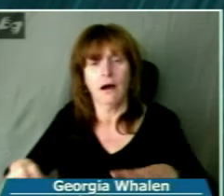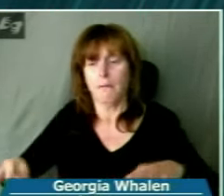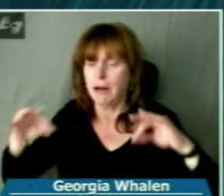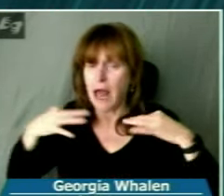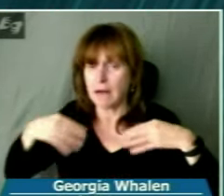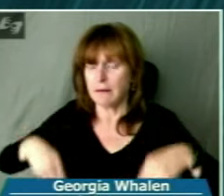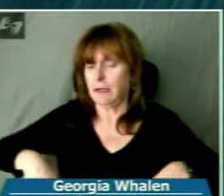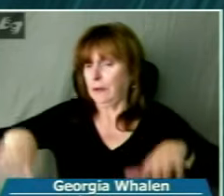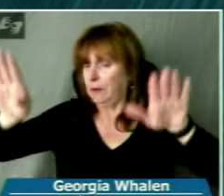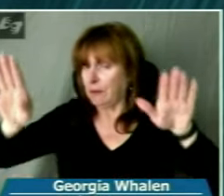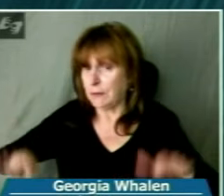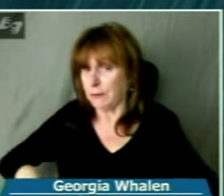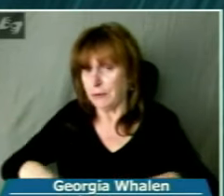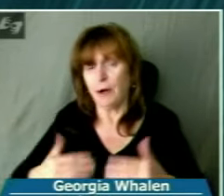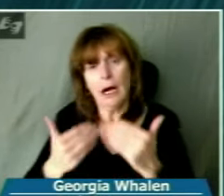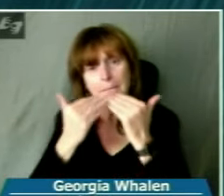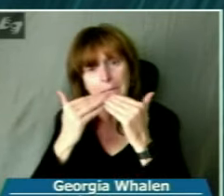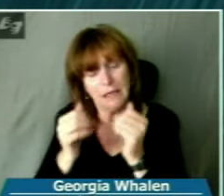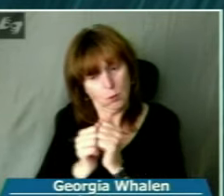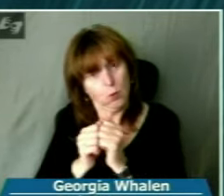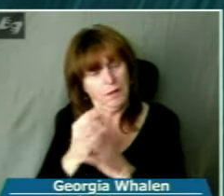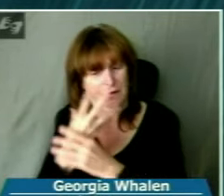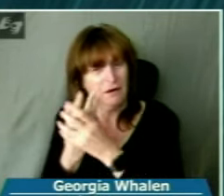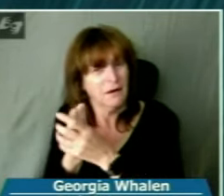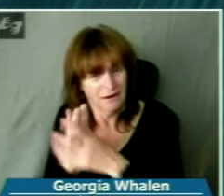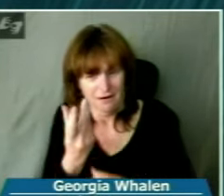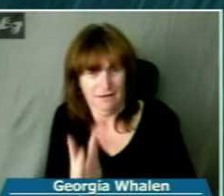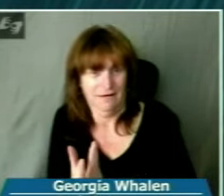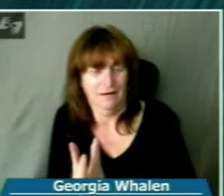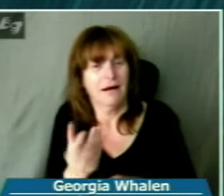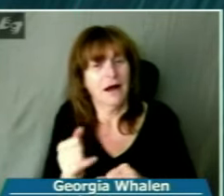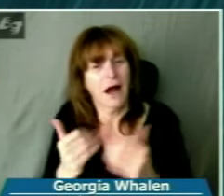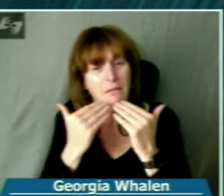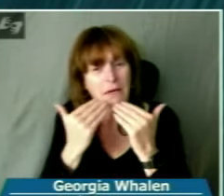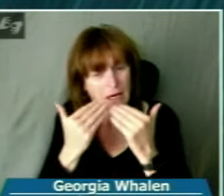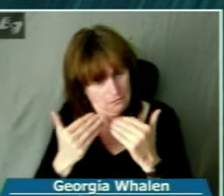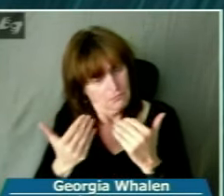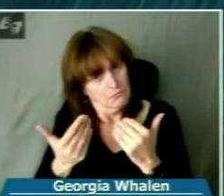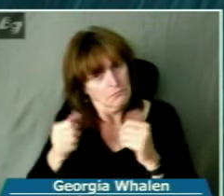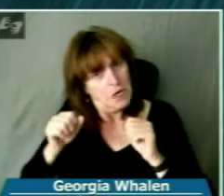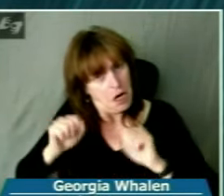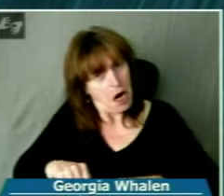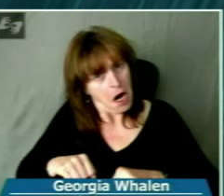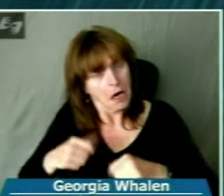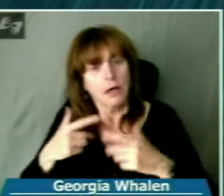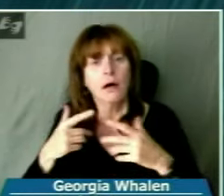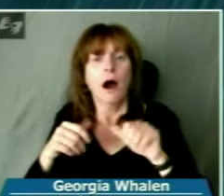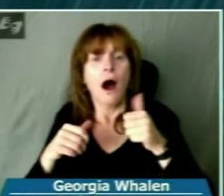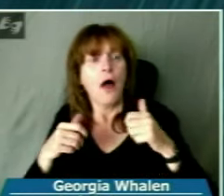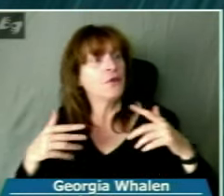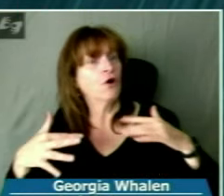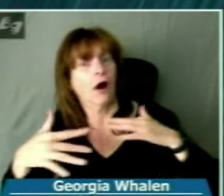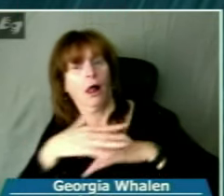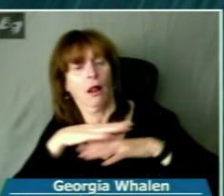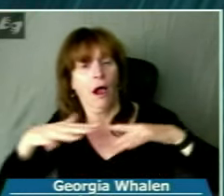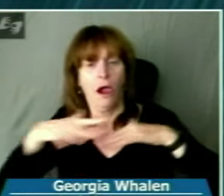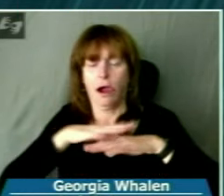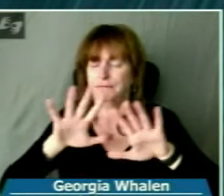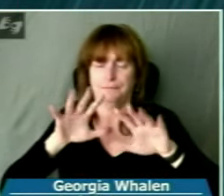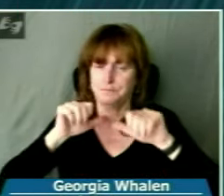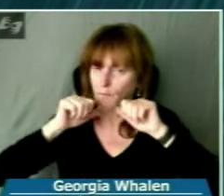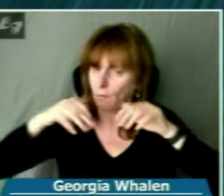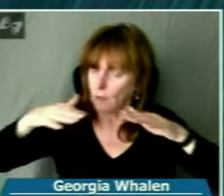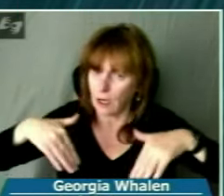picnic as a small family unit that live together, no problem. It's not the time for gatherings. This isn't a chance to get together with